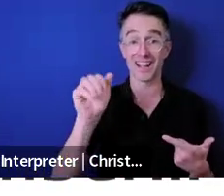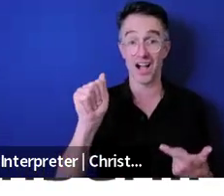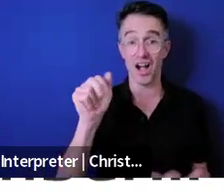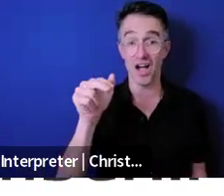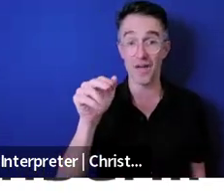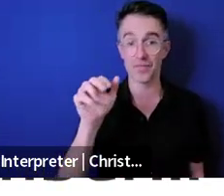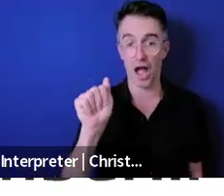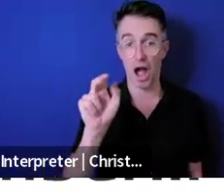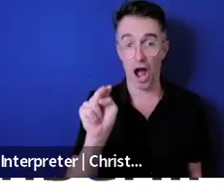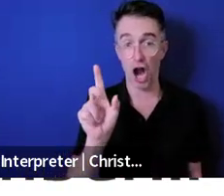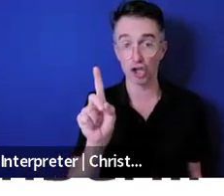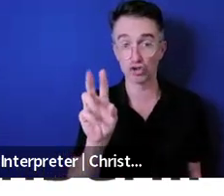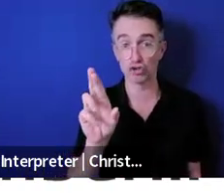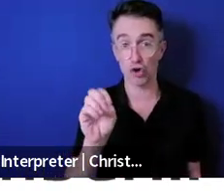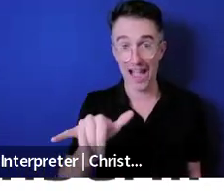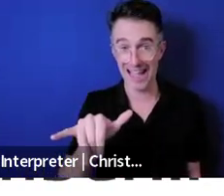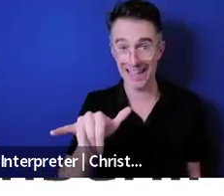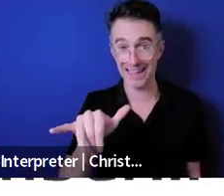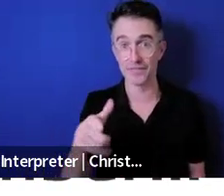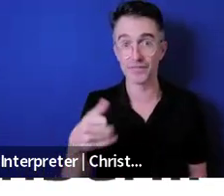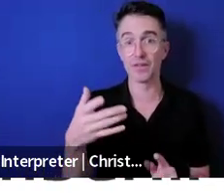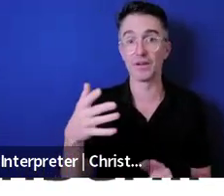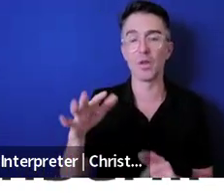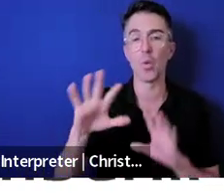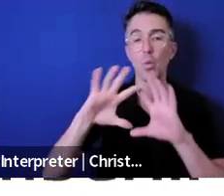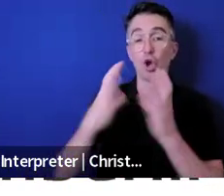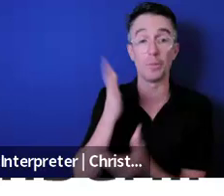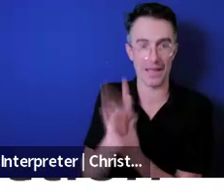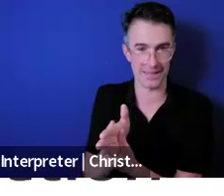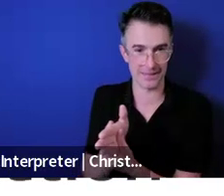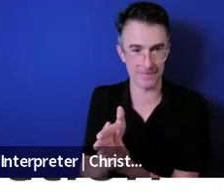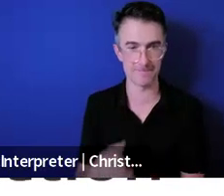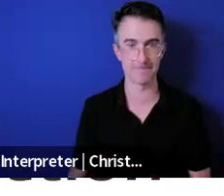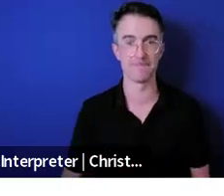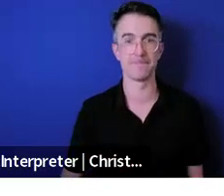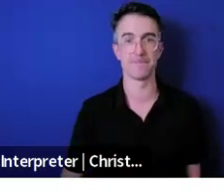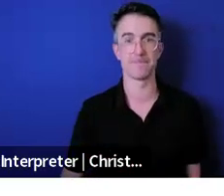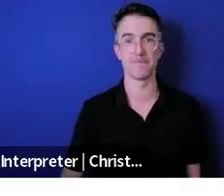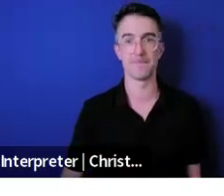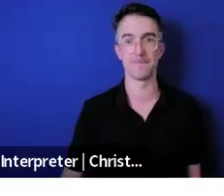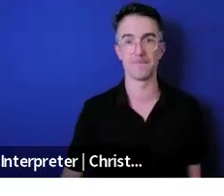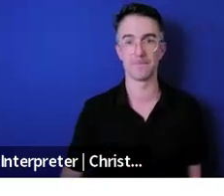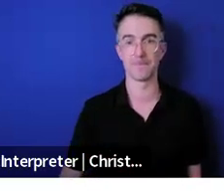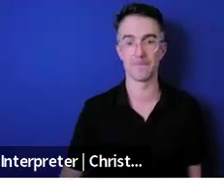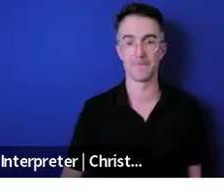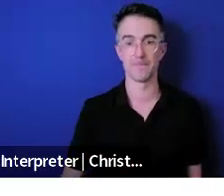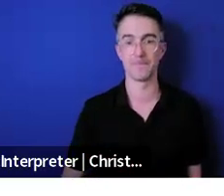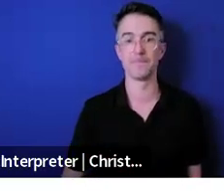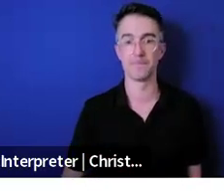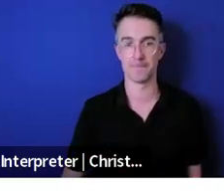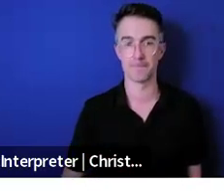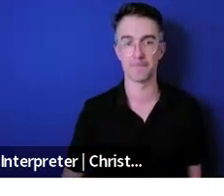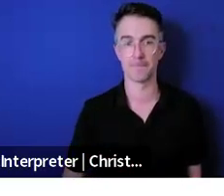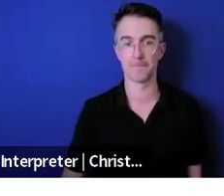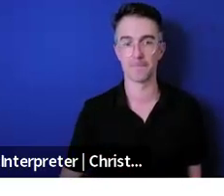Andrey from World Bank, who is a Senior Social Protection Specialist. We will also have